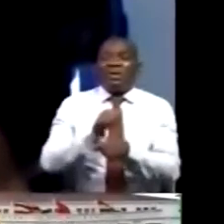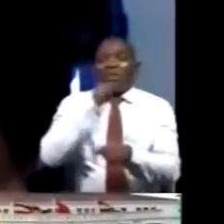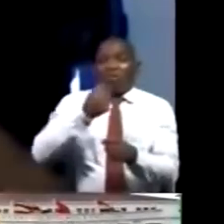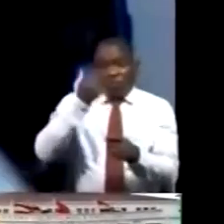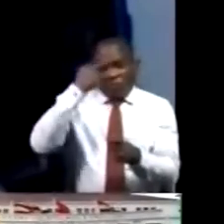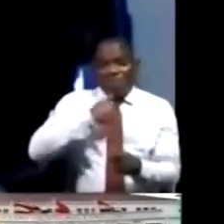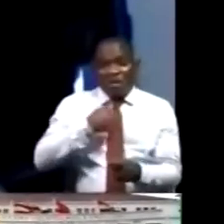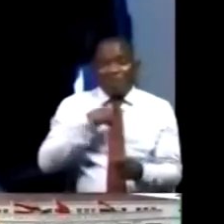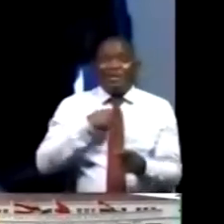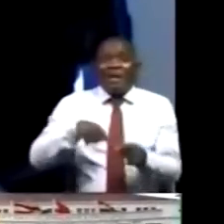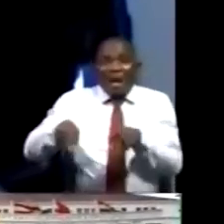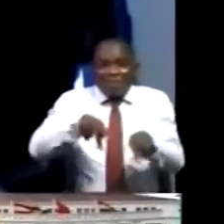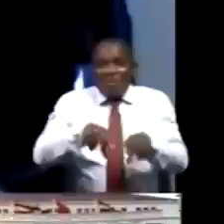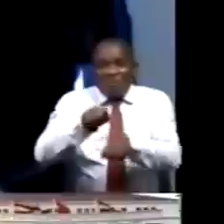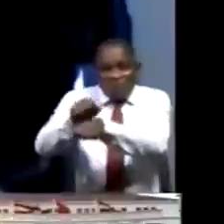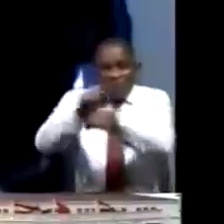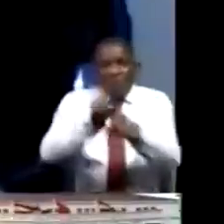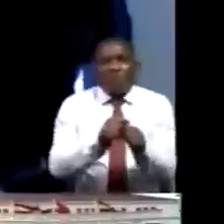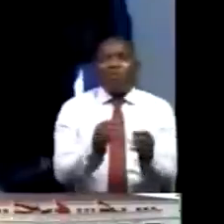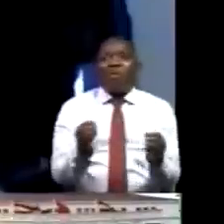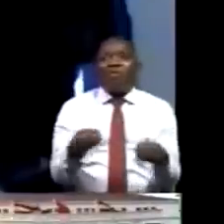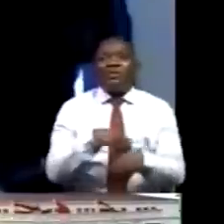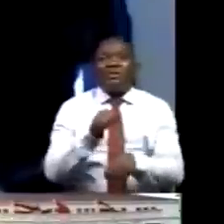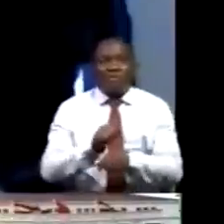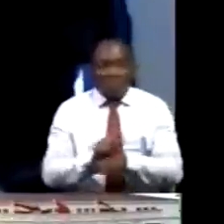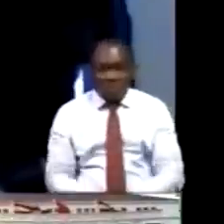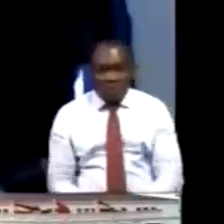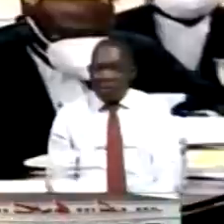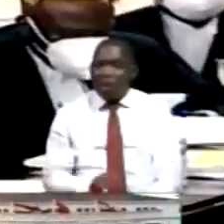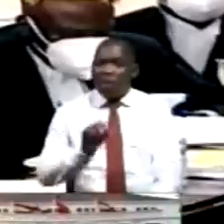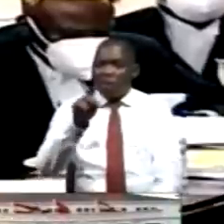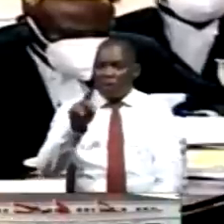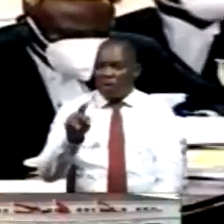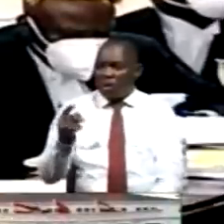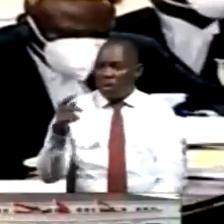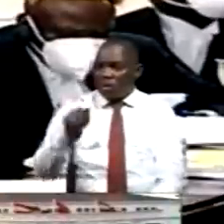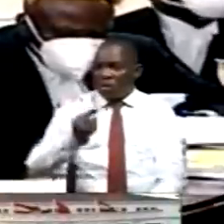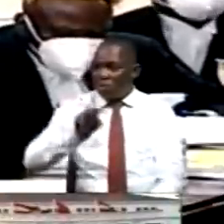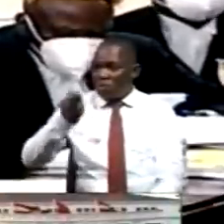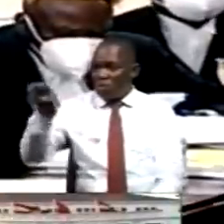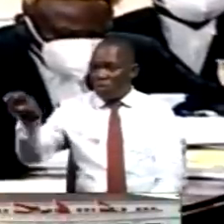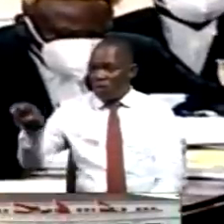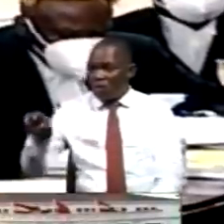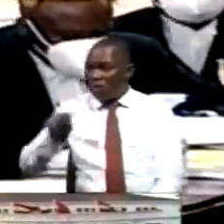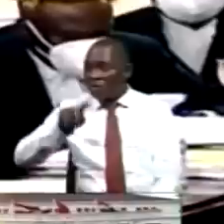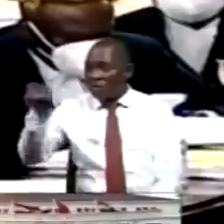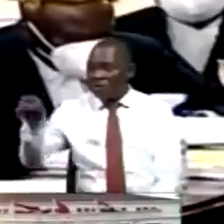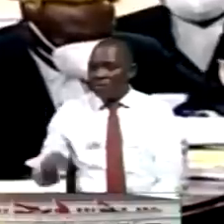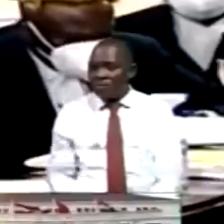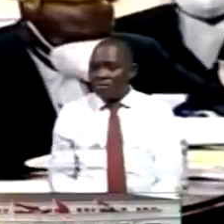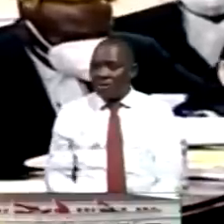free will. I was performing an official function. When you went, you were in